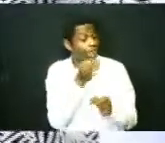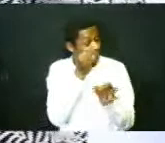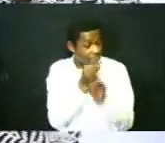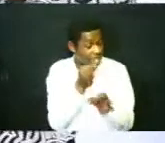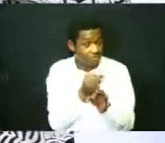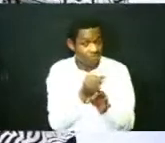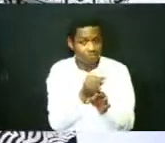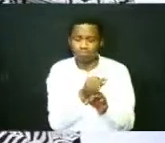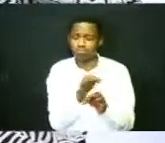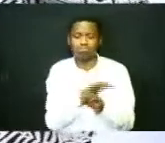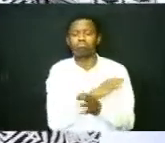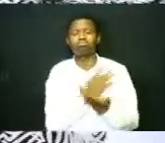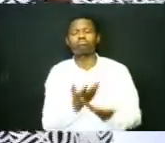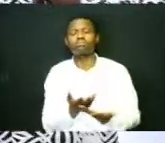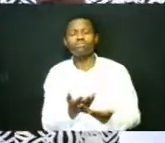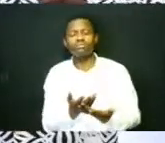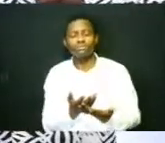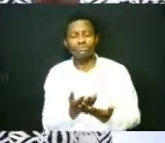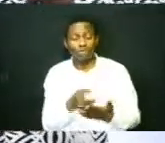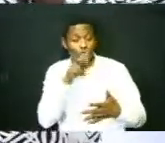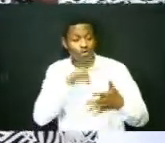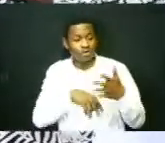you read Malachi chapter 3,